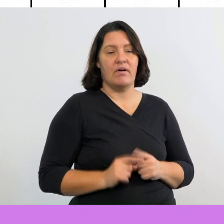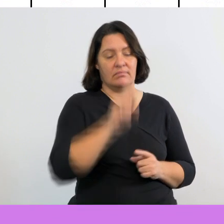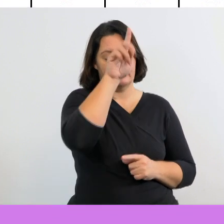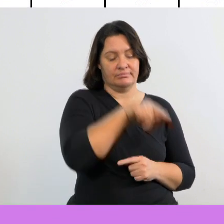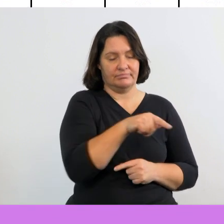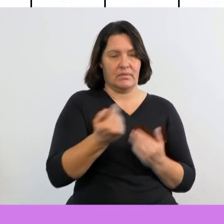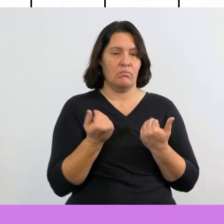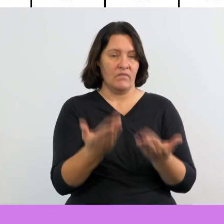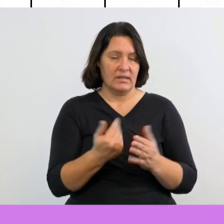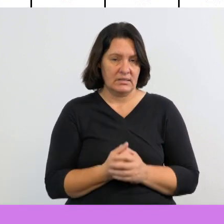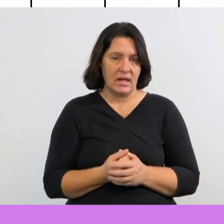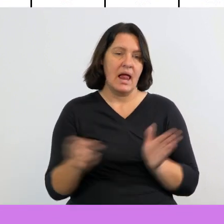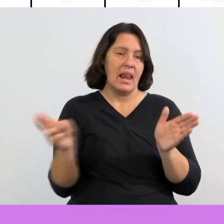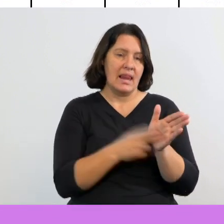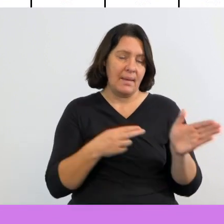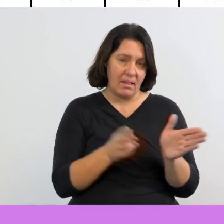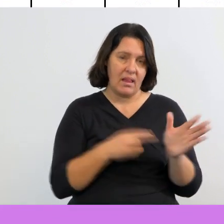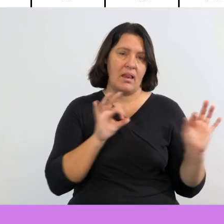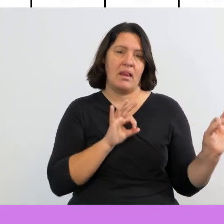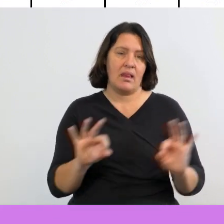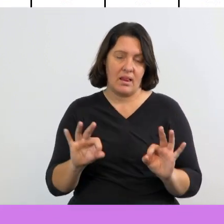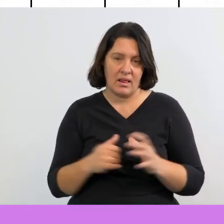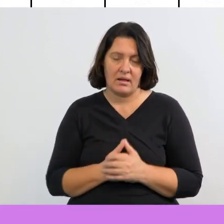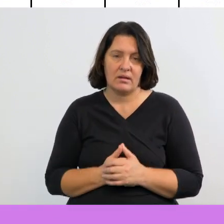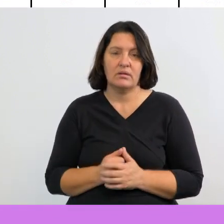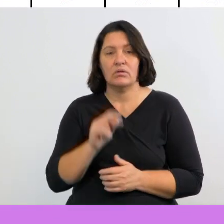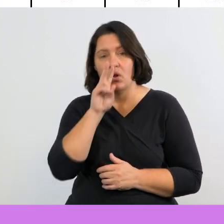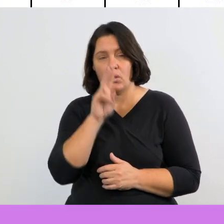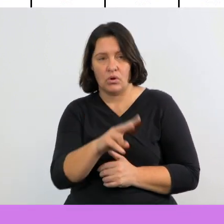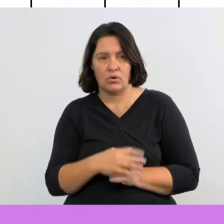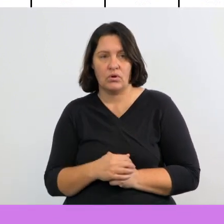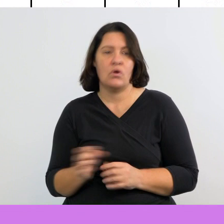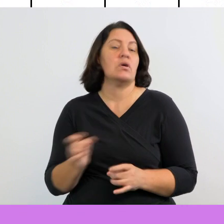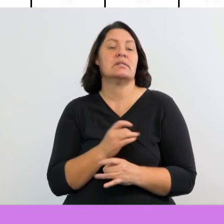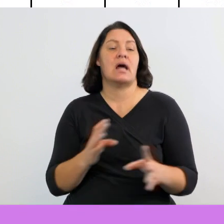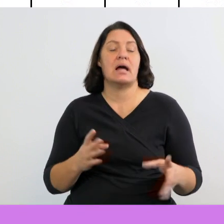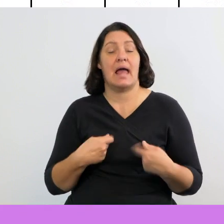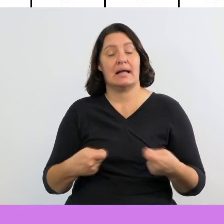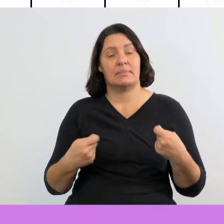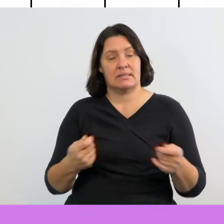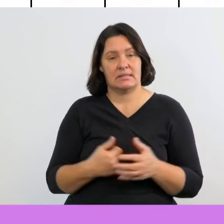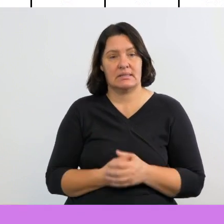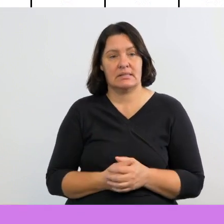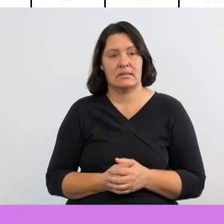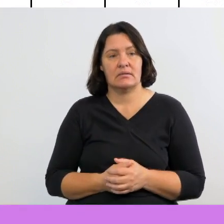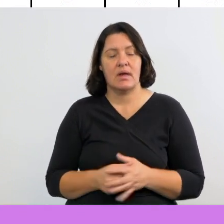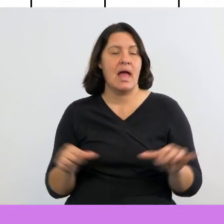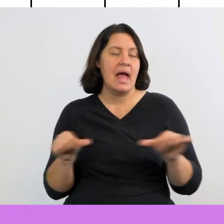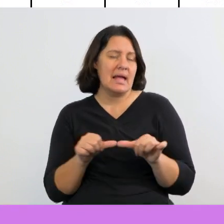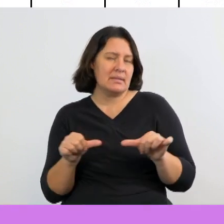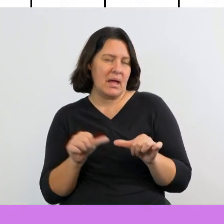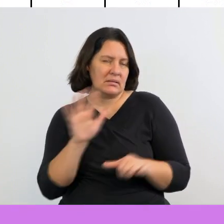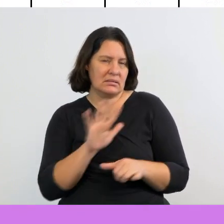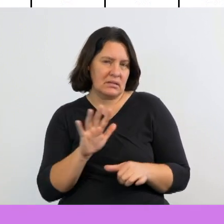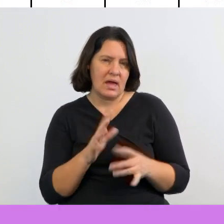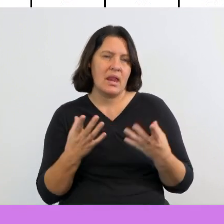of X's provided, right? Label your graphs appropriately. So looking at this, I'll start with the expenses, and I'm going to